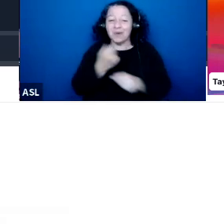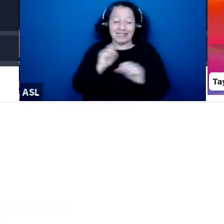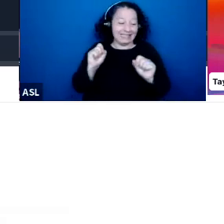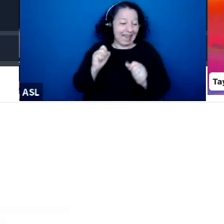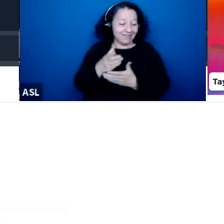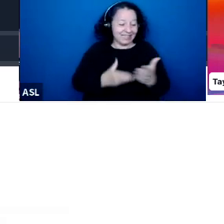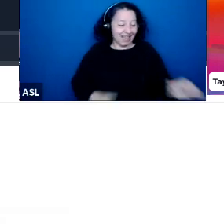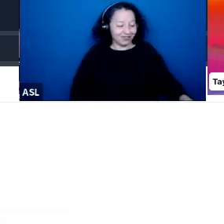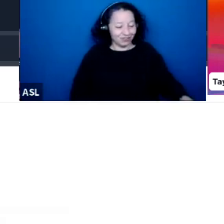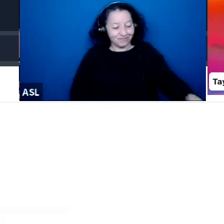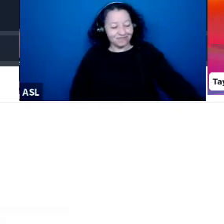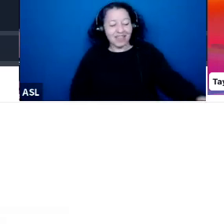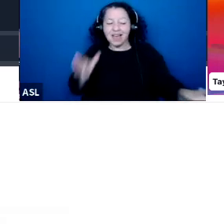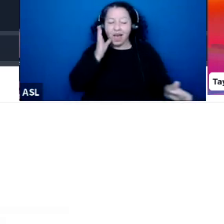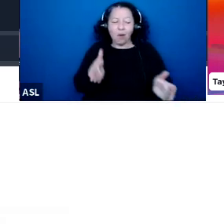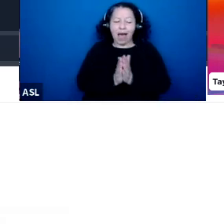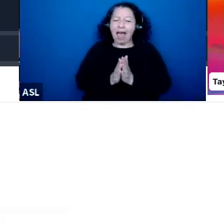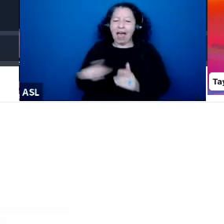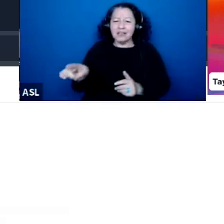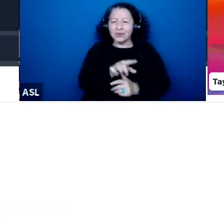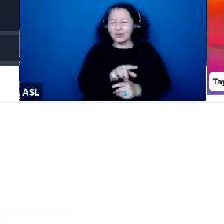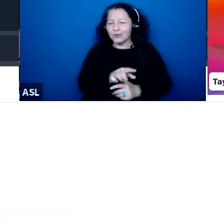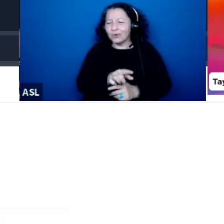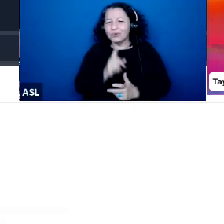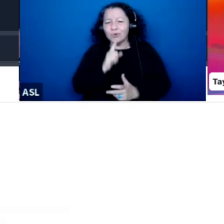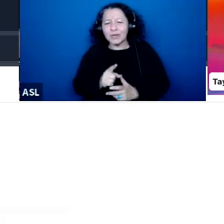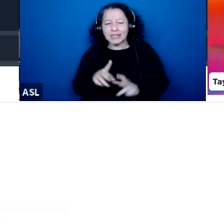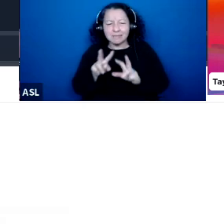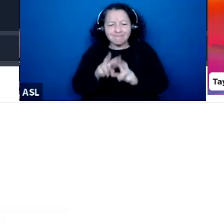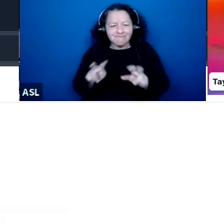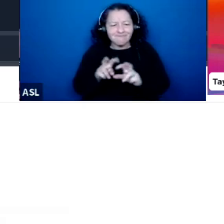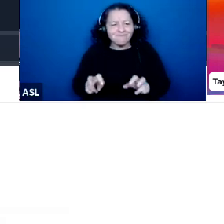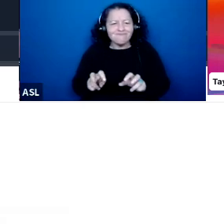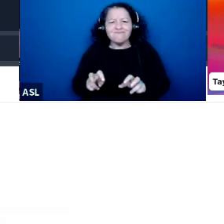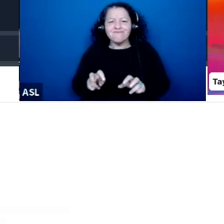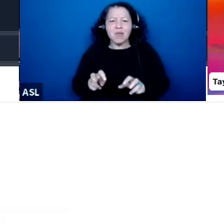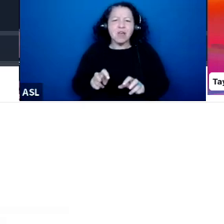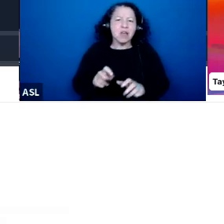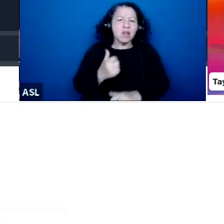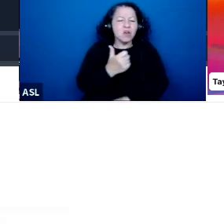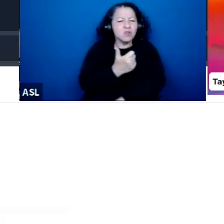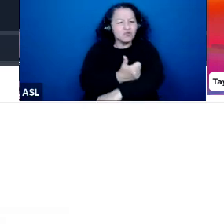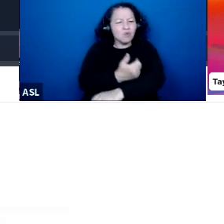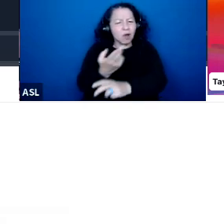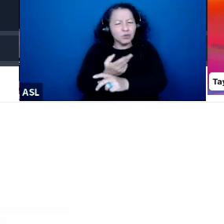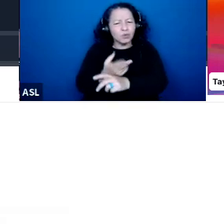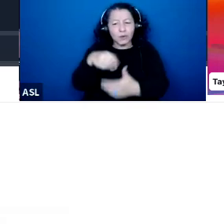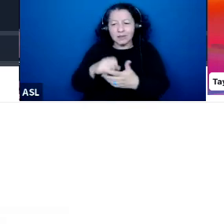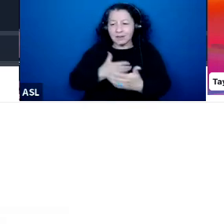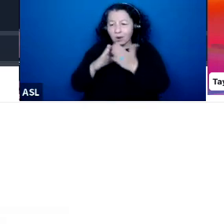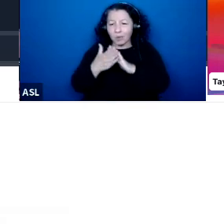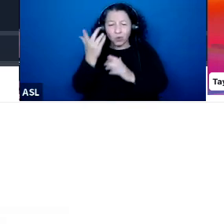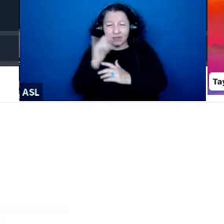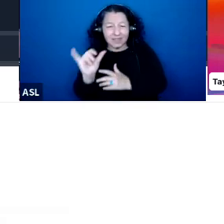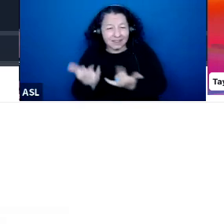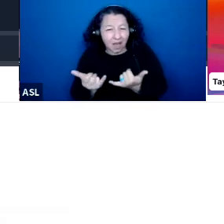safety section, but I will invite folks to, take a deeper look at what drug use looks like in our communities now, because